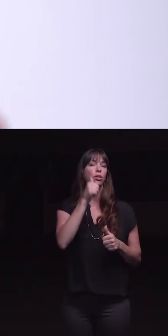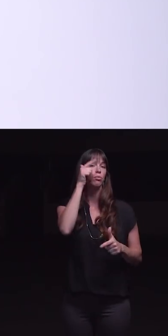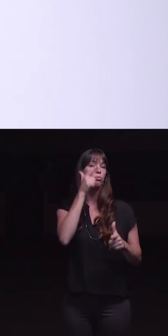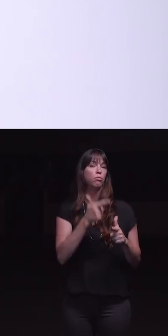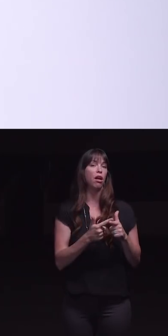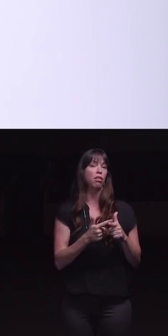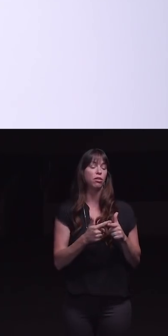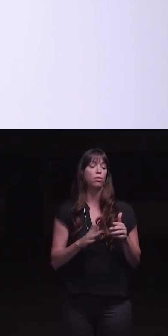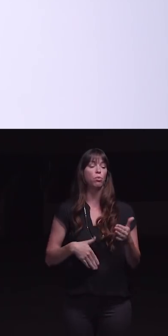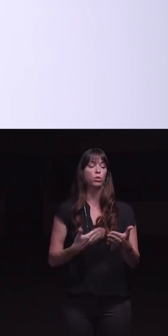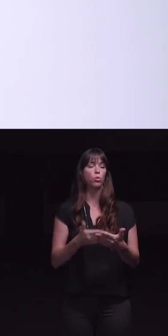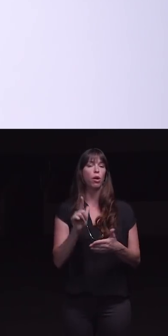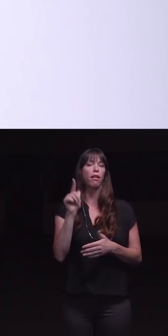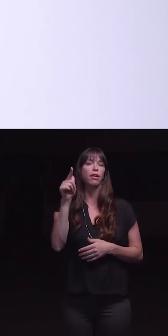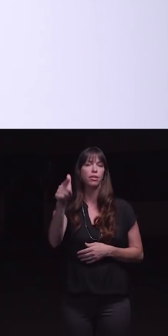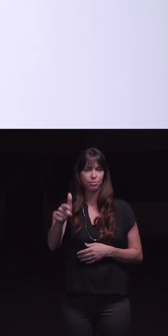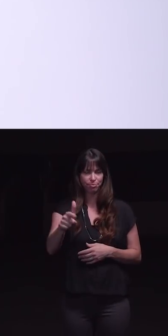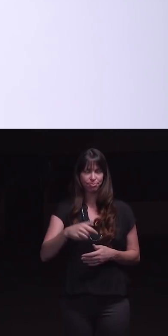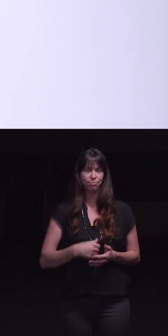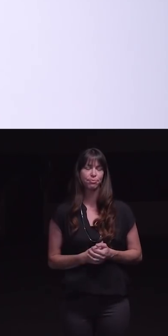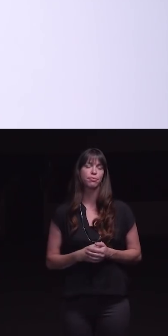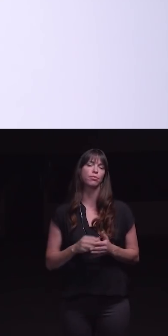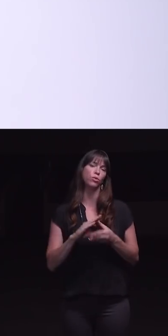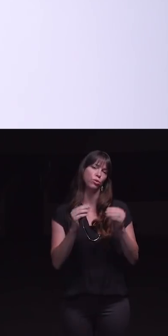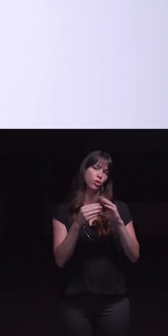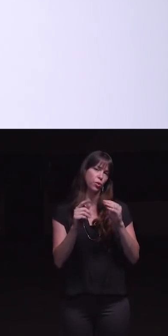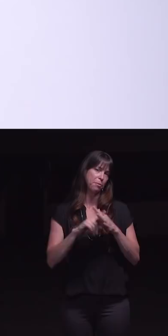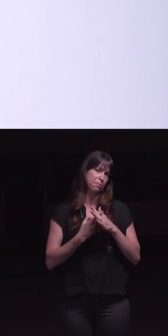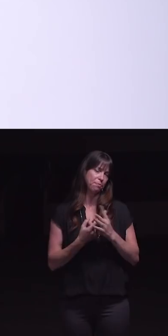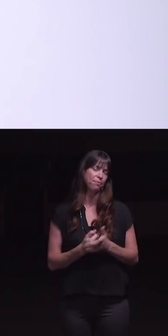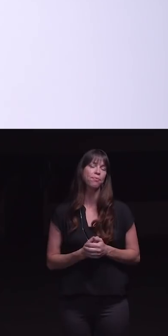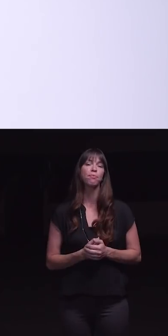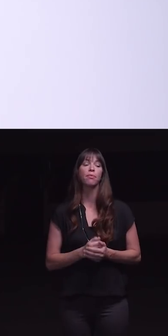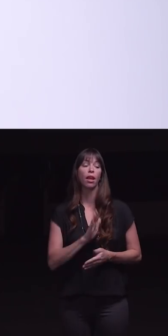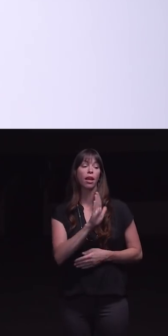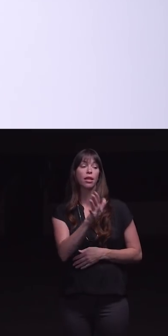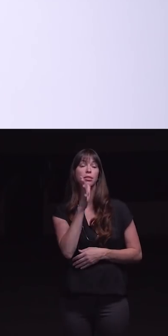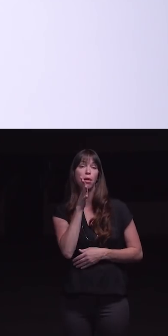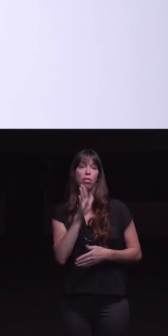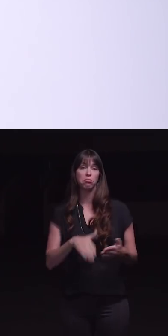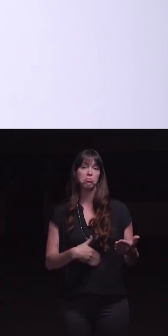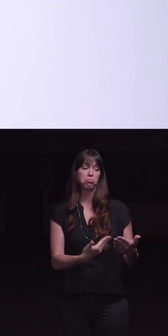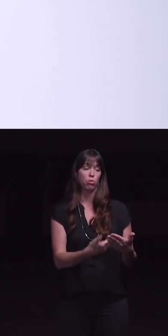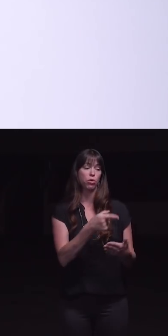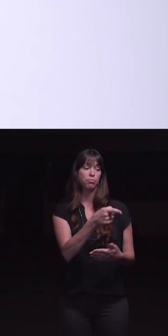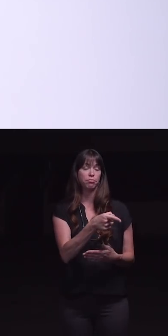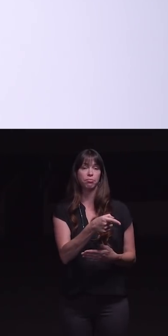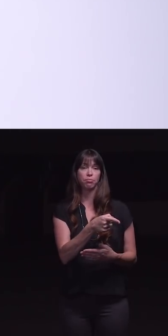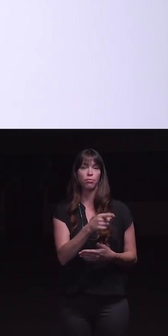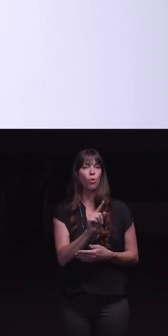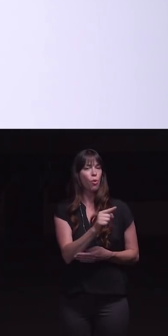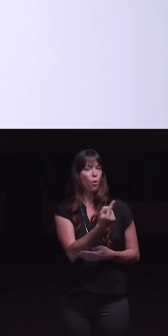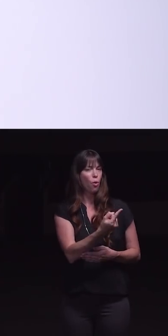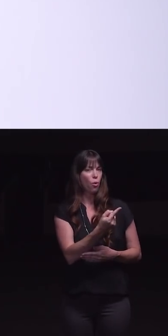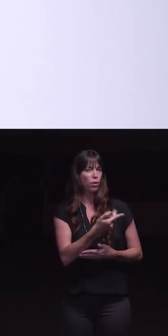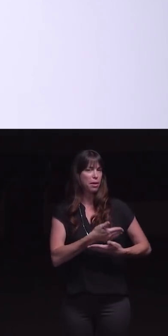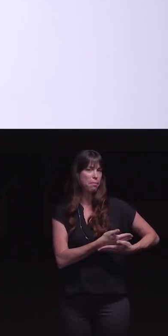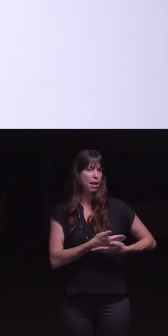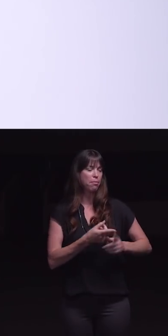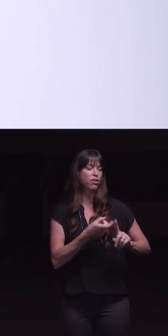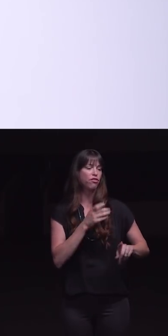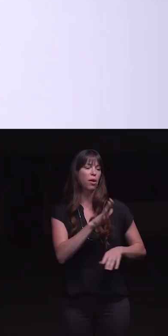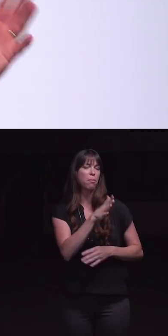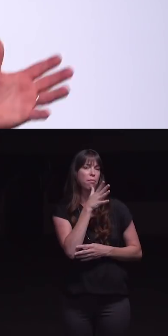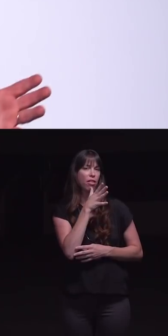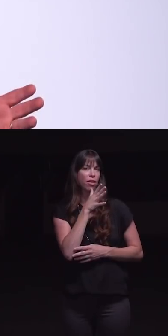he left home. But it started like this. His mother gave birth to him. He was the only child of his mother, who was